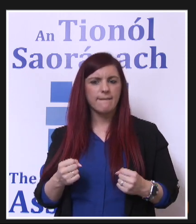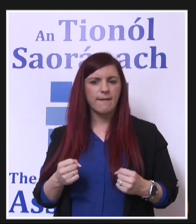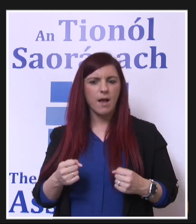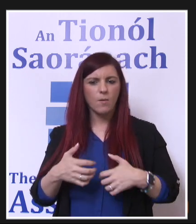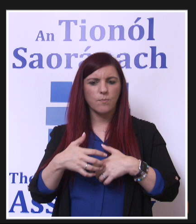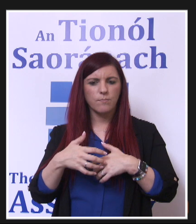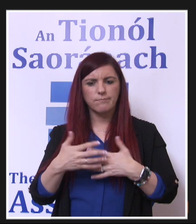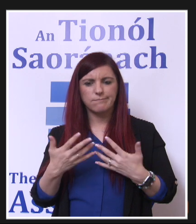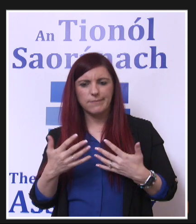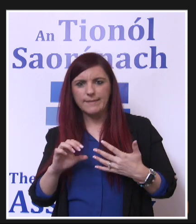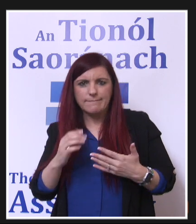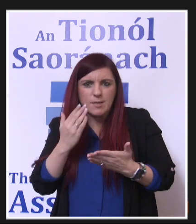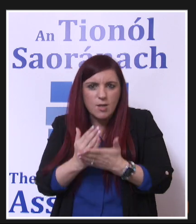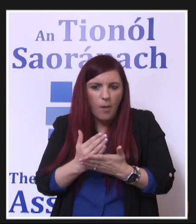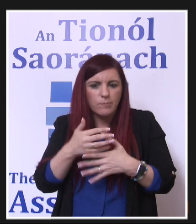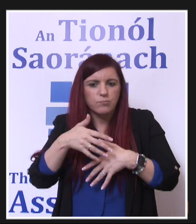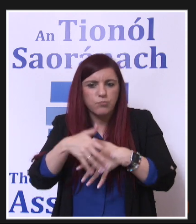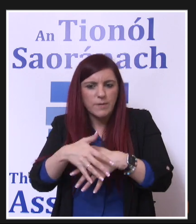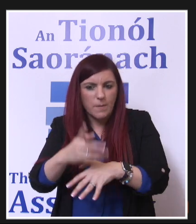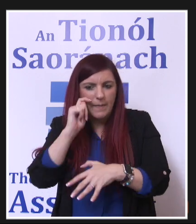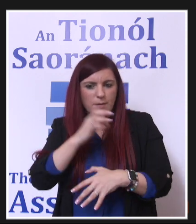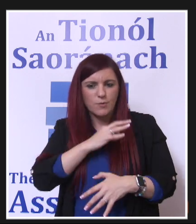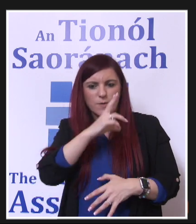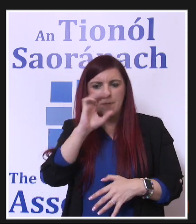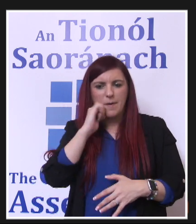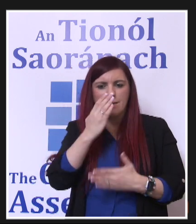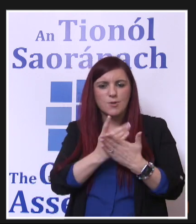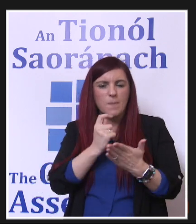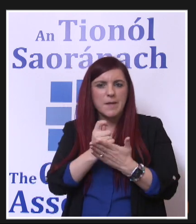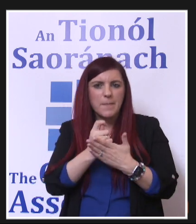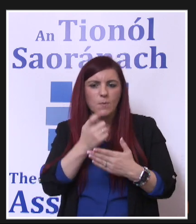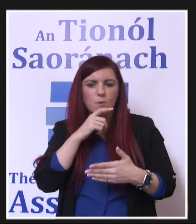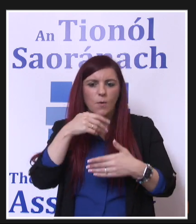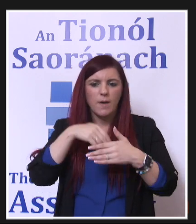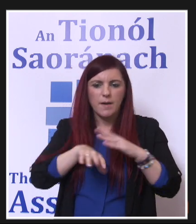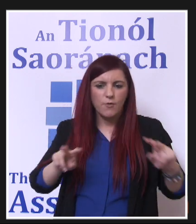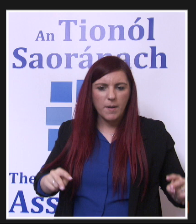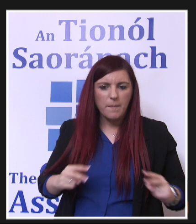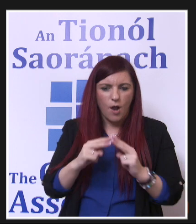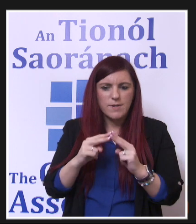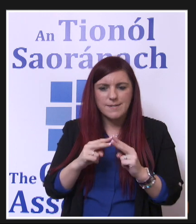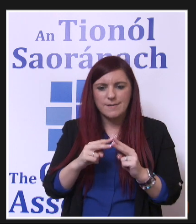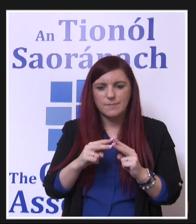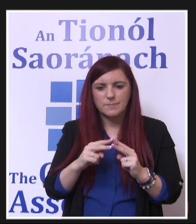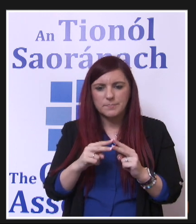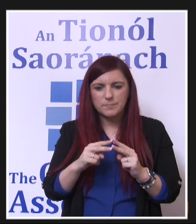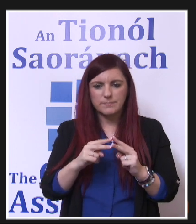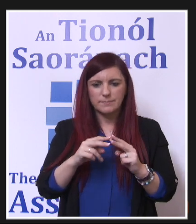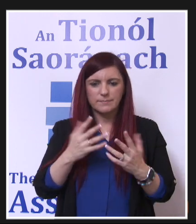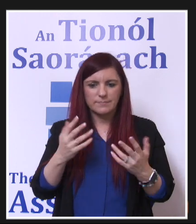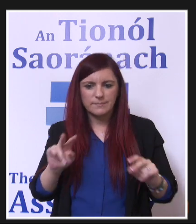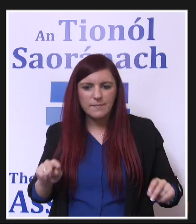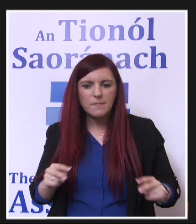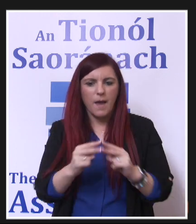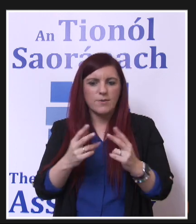So I think, for example, this is a good example, because some of the time, when you go in Paris, and I mean, these are Parisians, so they're never